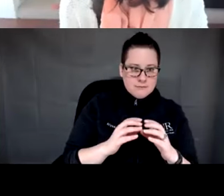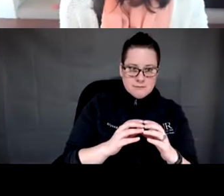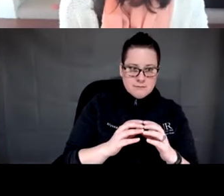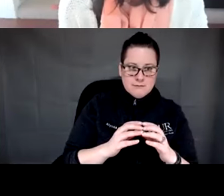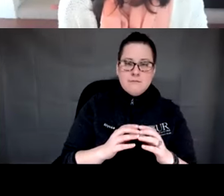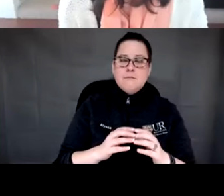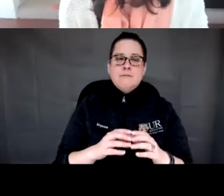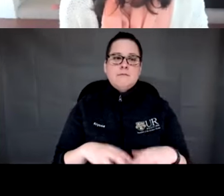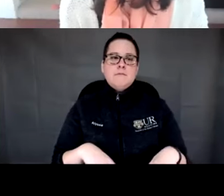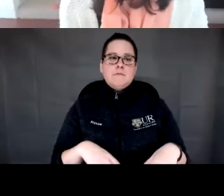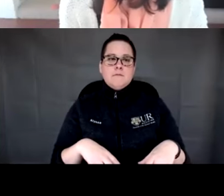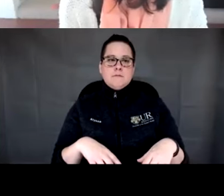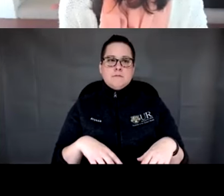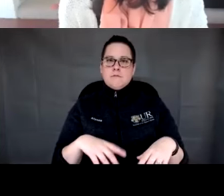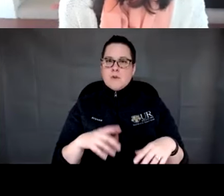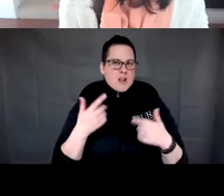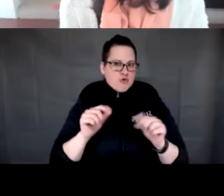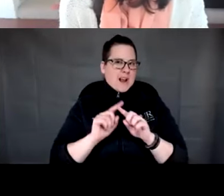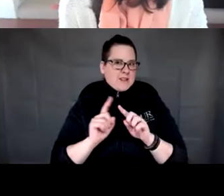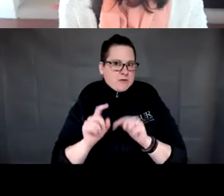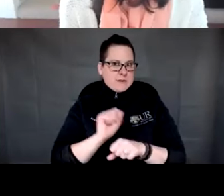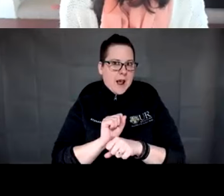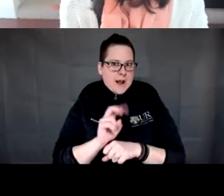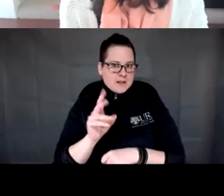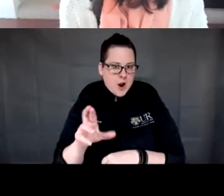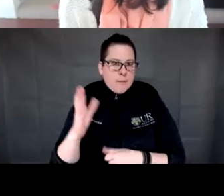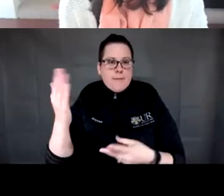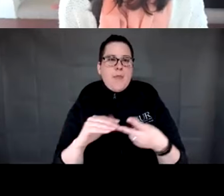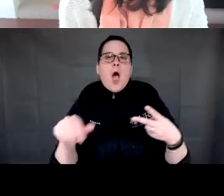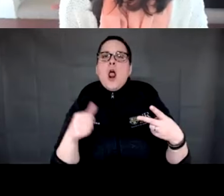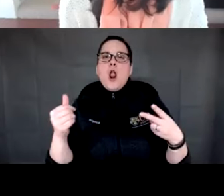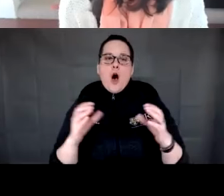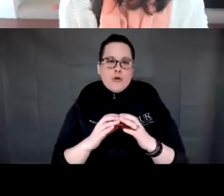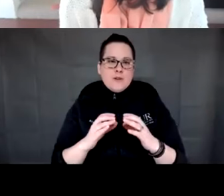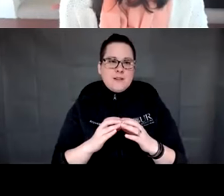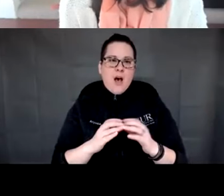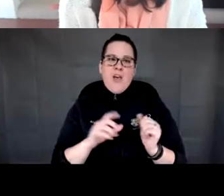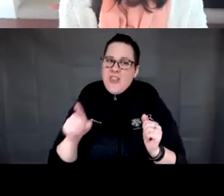accounted for by a variety of task variables. Okay, so here's another cell. And this cell